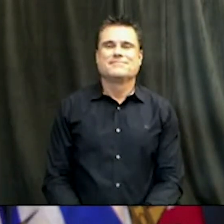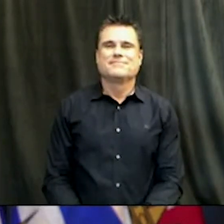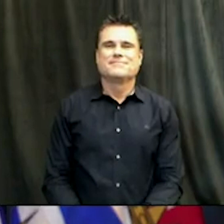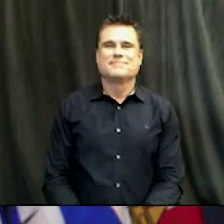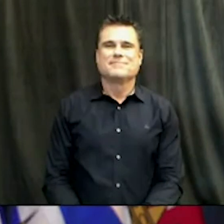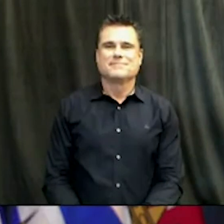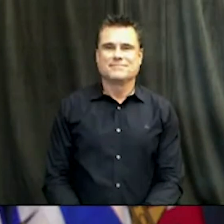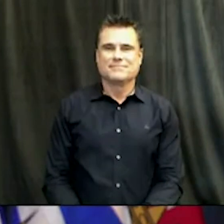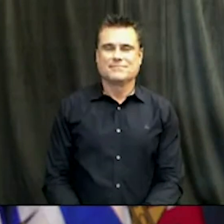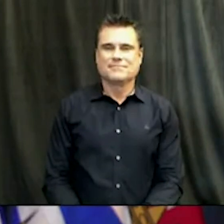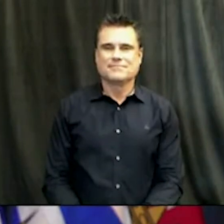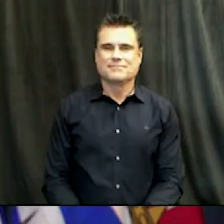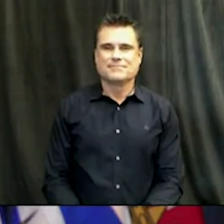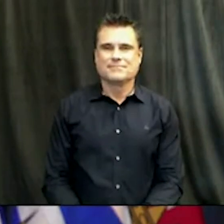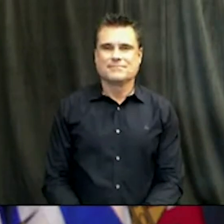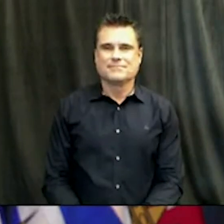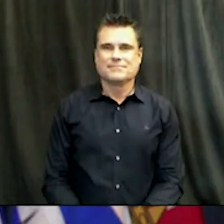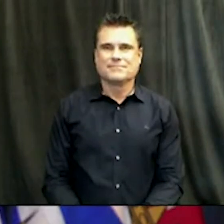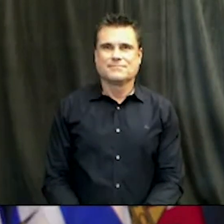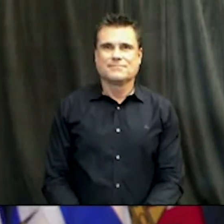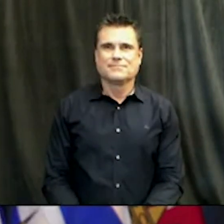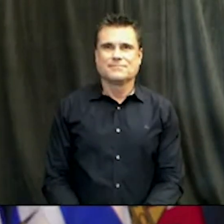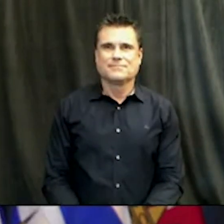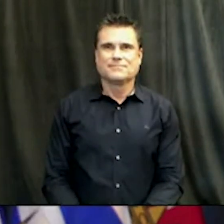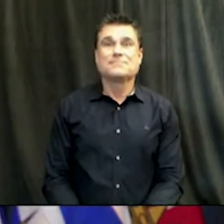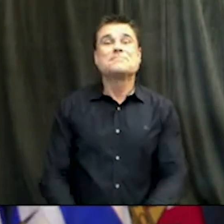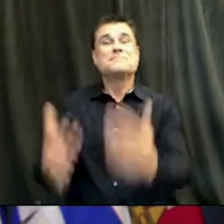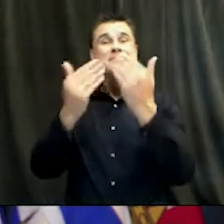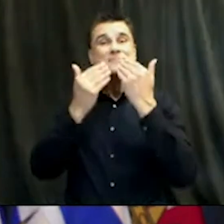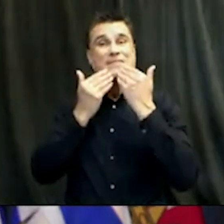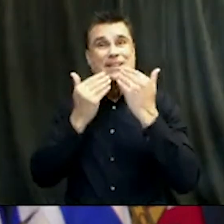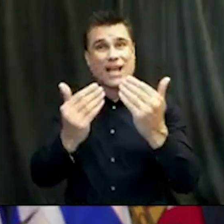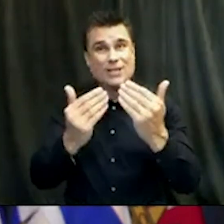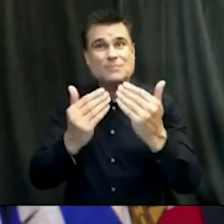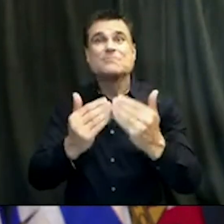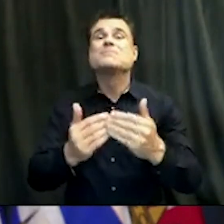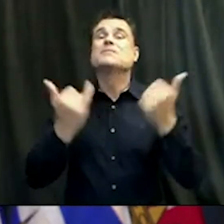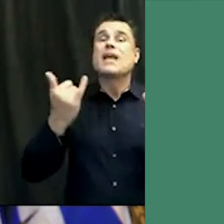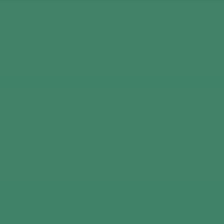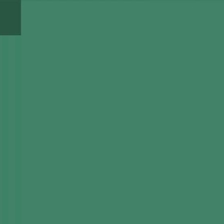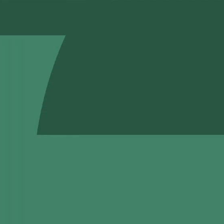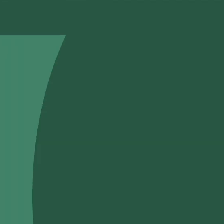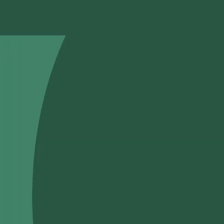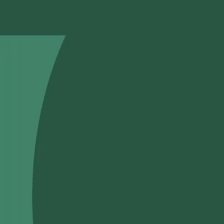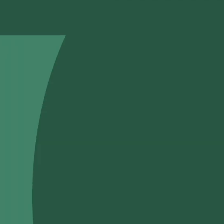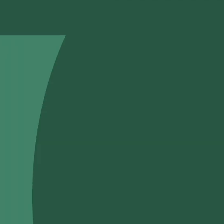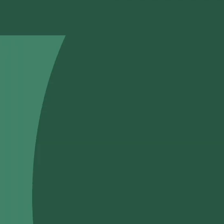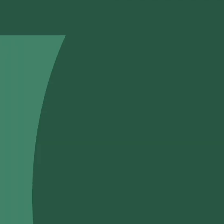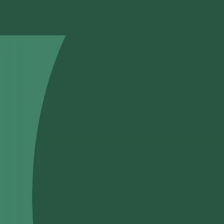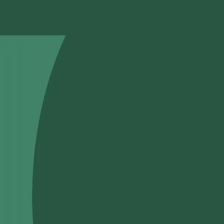69 en soins intensifs. Thank you very much. Merci beaucoup. We're happy to take your questions.